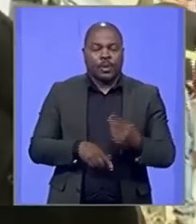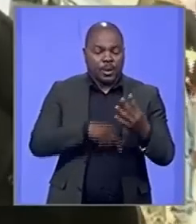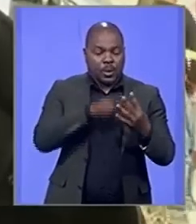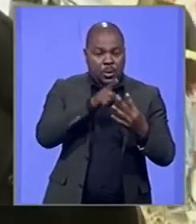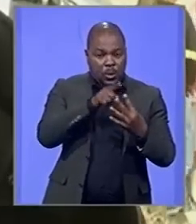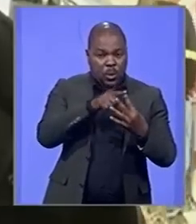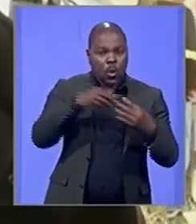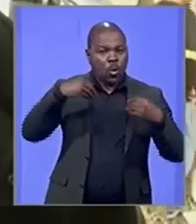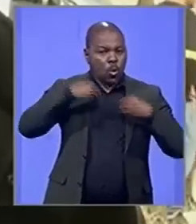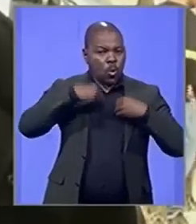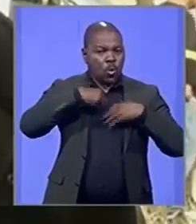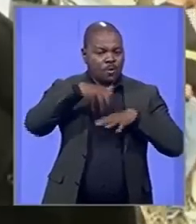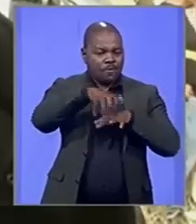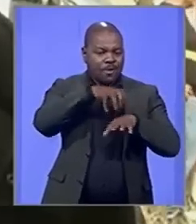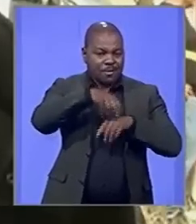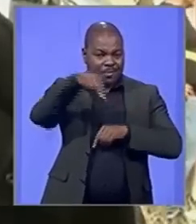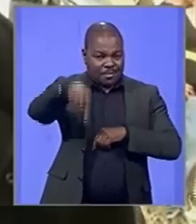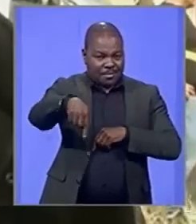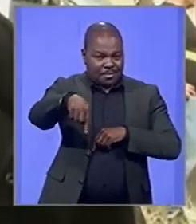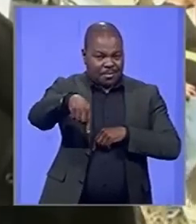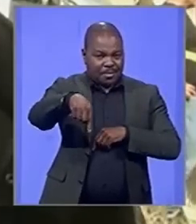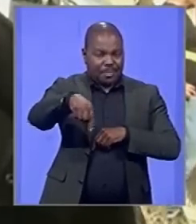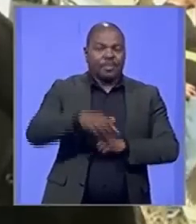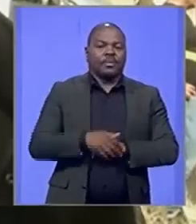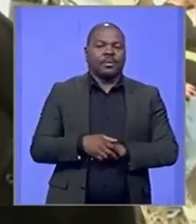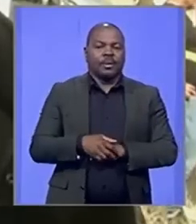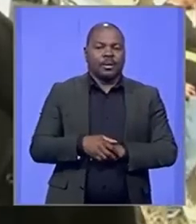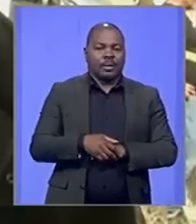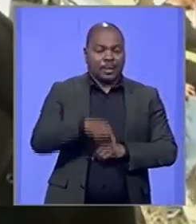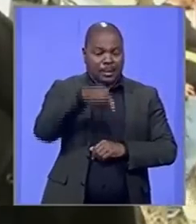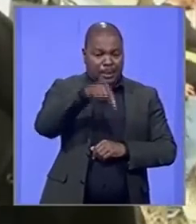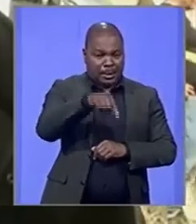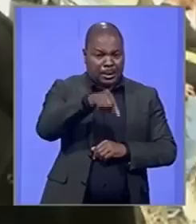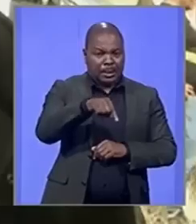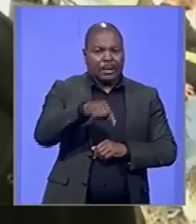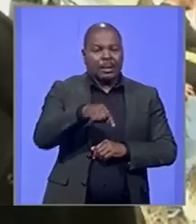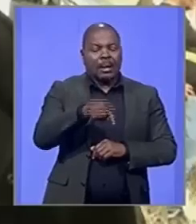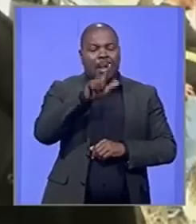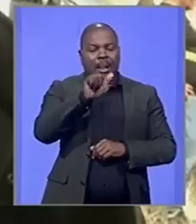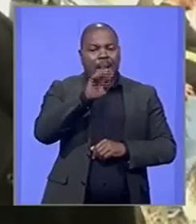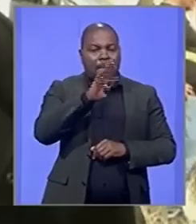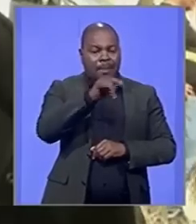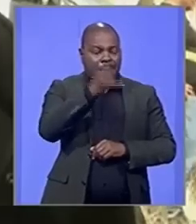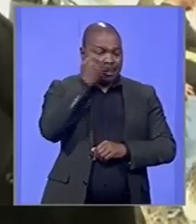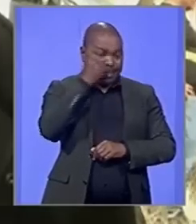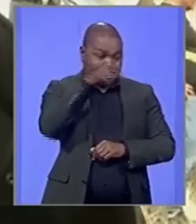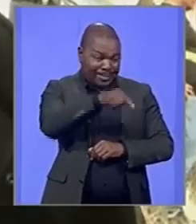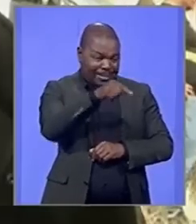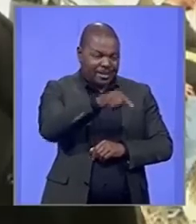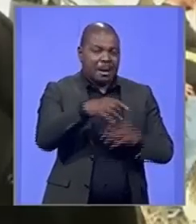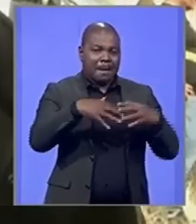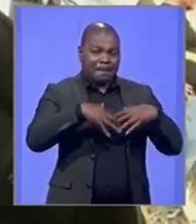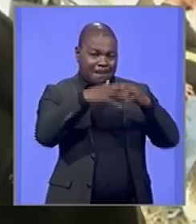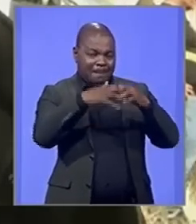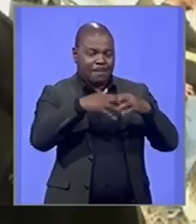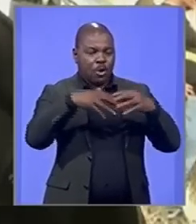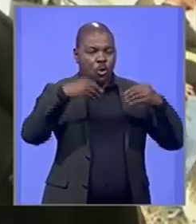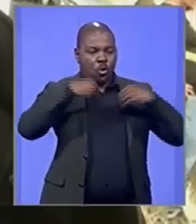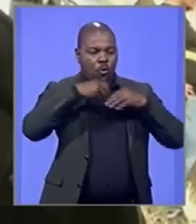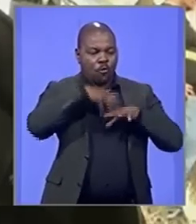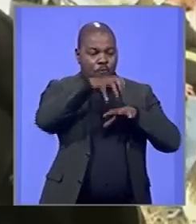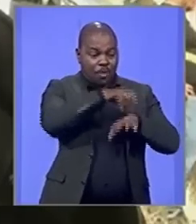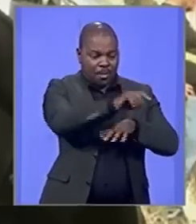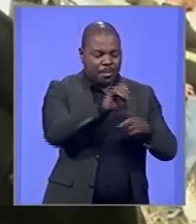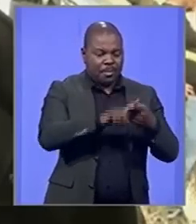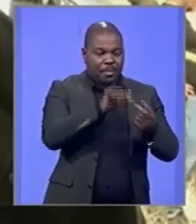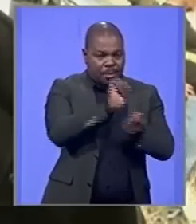the owner of the farm from where the clandestine laboratory has been set up. The other one